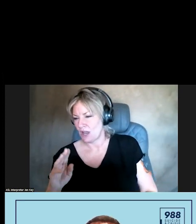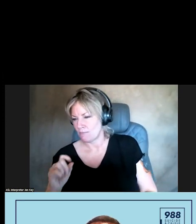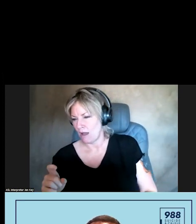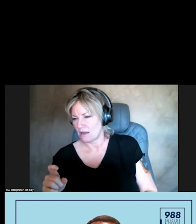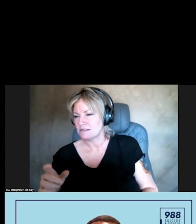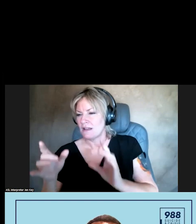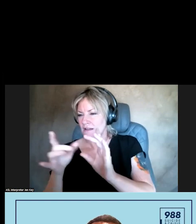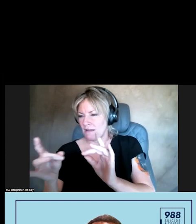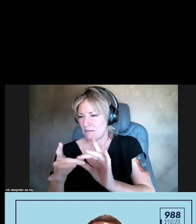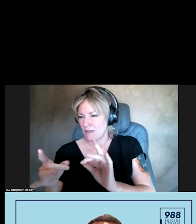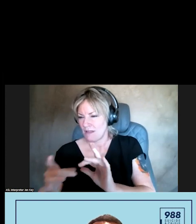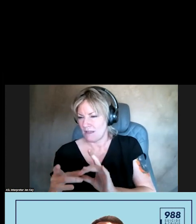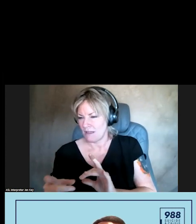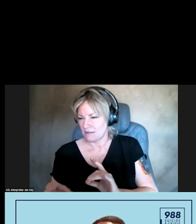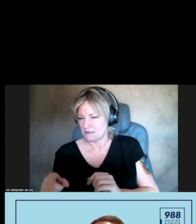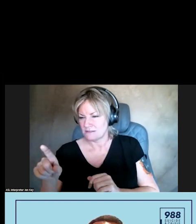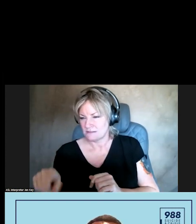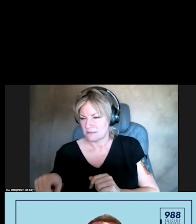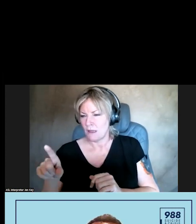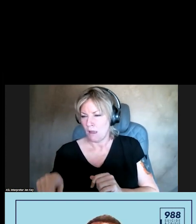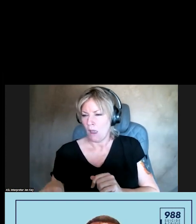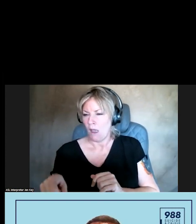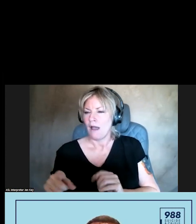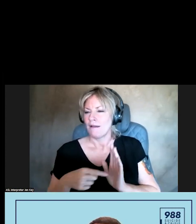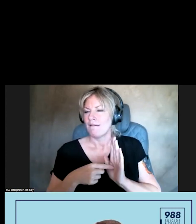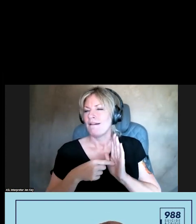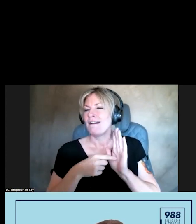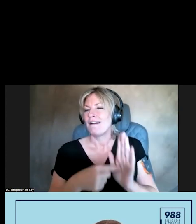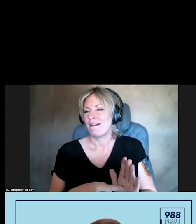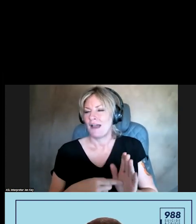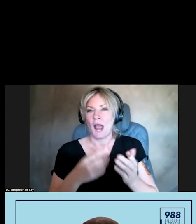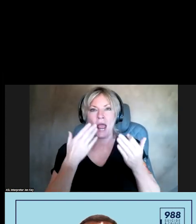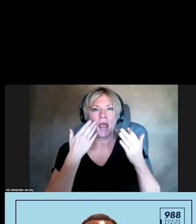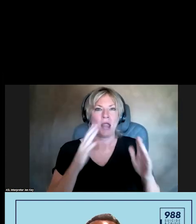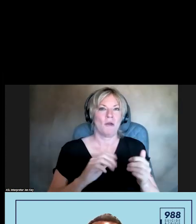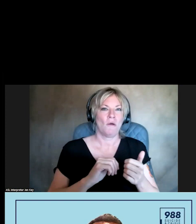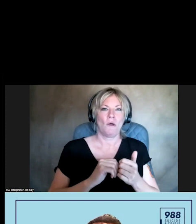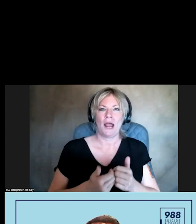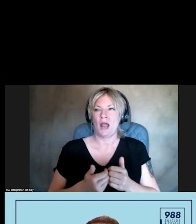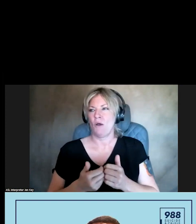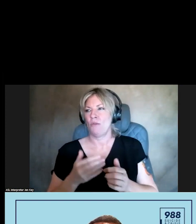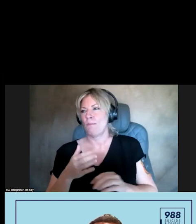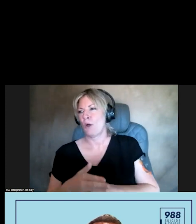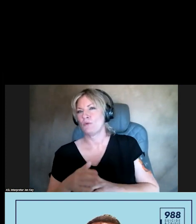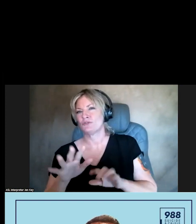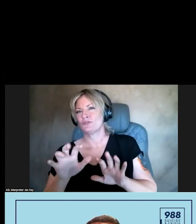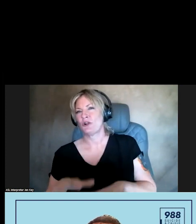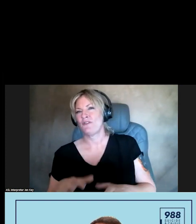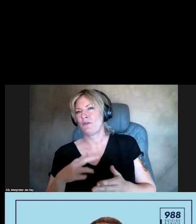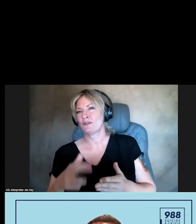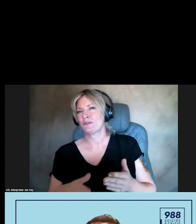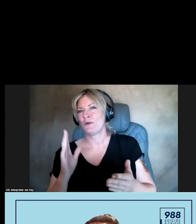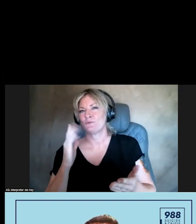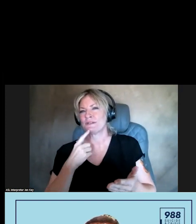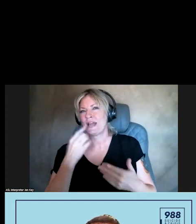comments in there, and they are generally kind of indicative of, I don't know how the post-survey is going to turn out, but I'm